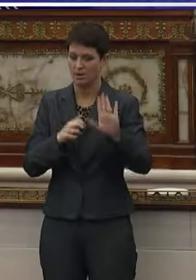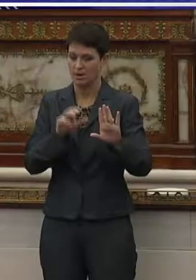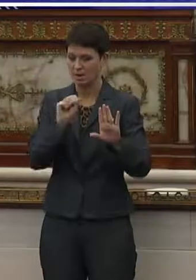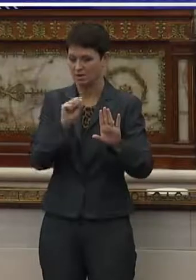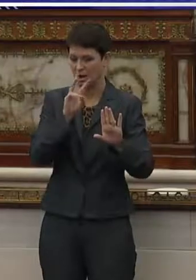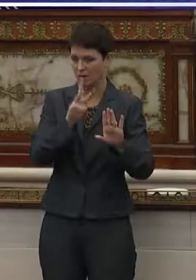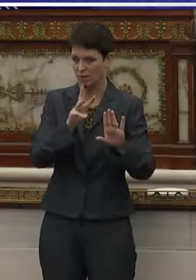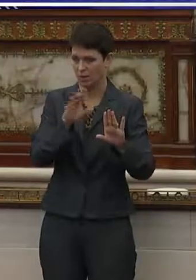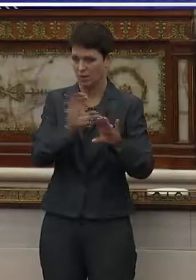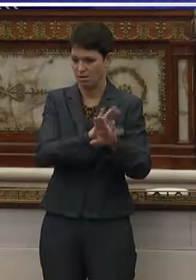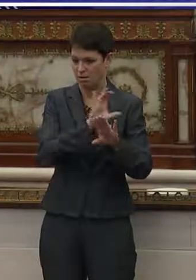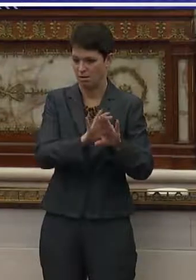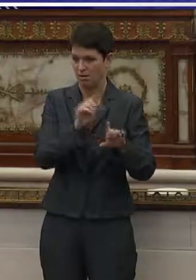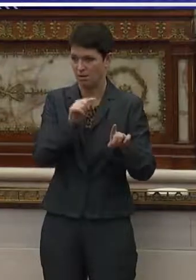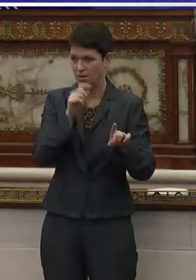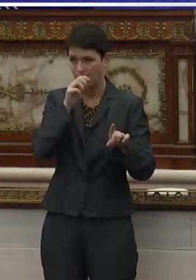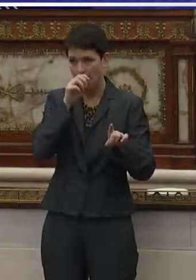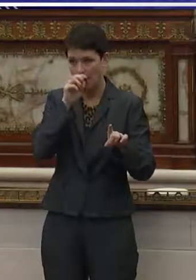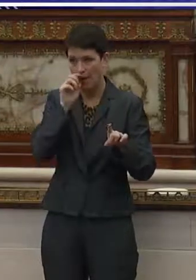software couldn't,